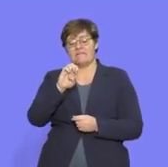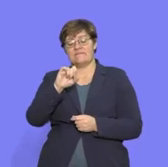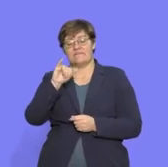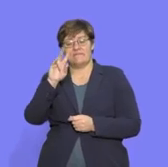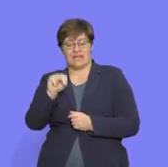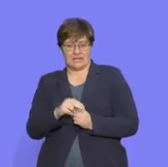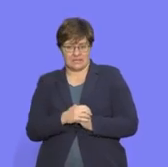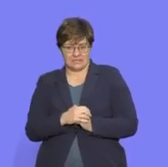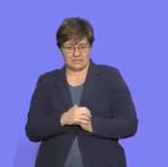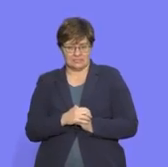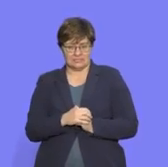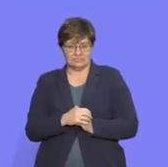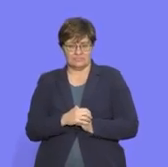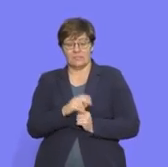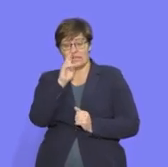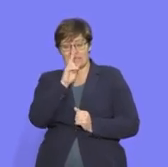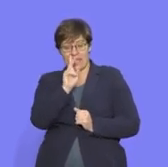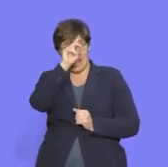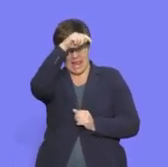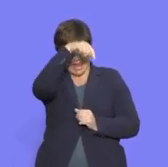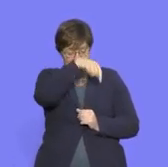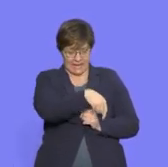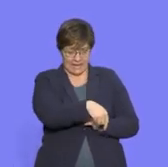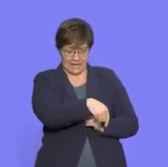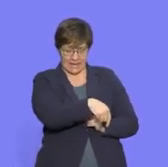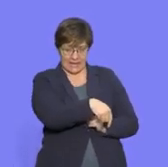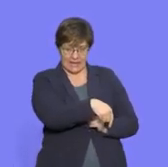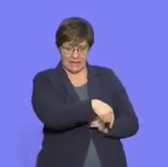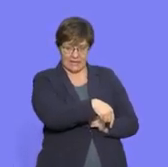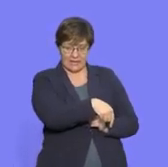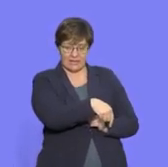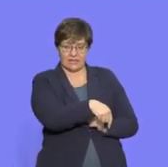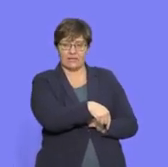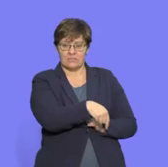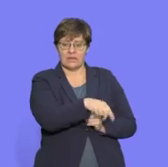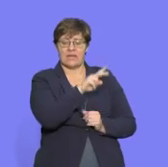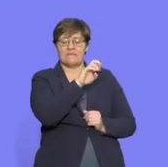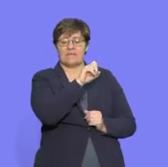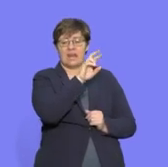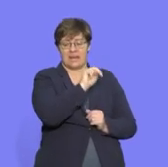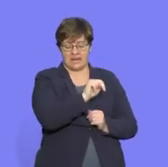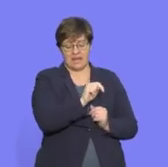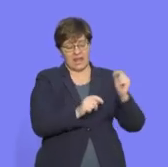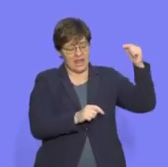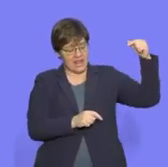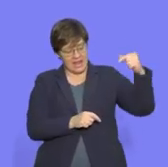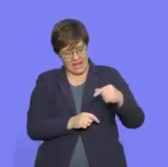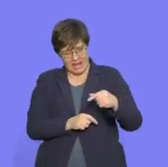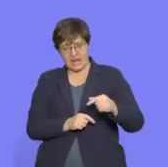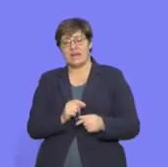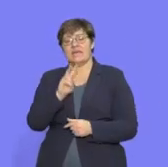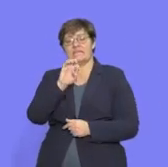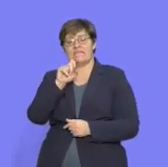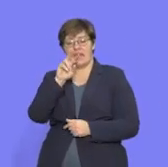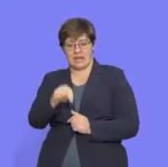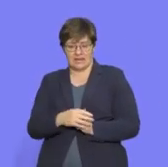it's going to be a vein. Do you see here? If it comes in, it's going to be a vein. If it comes in, it's